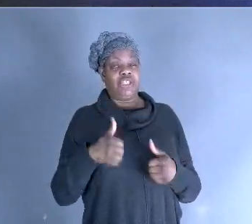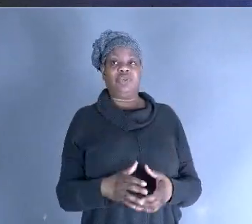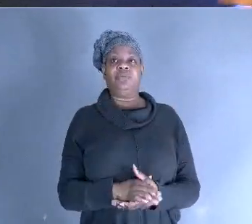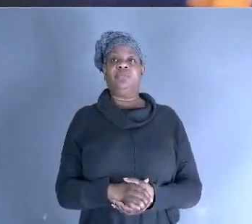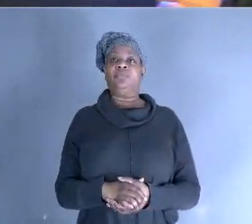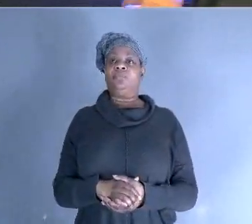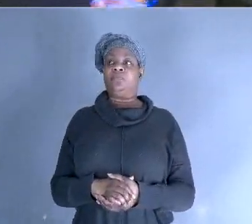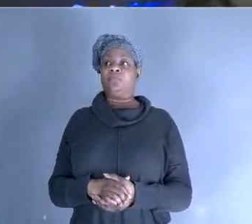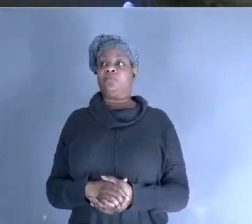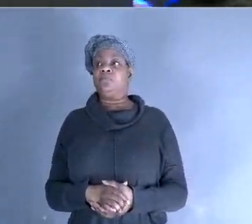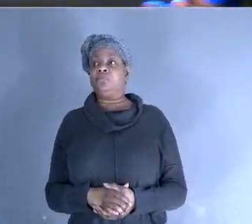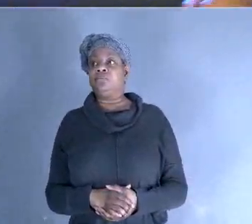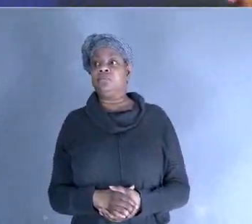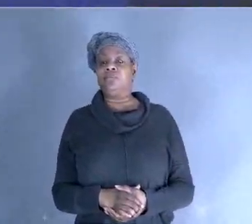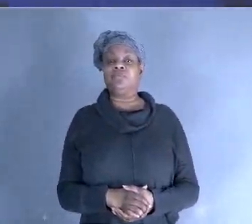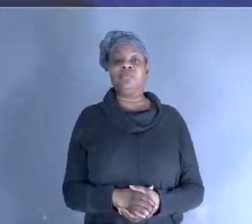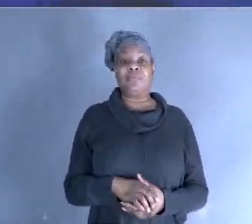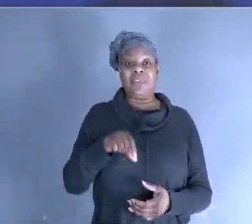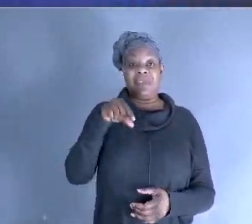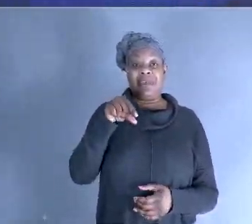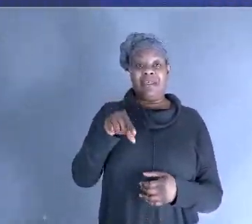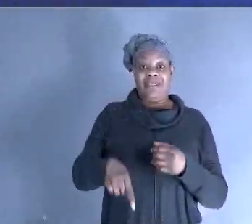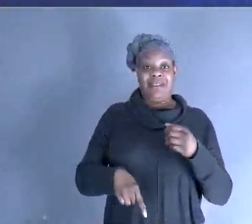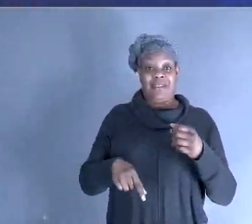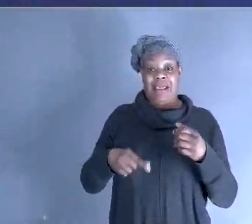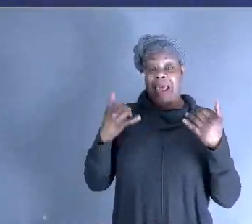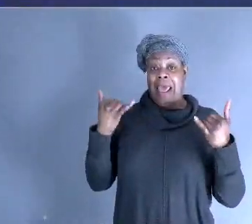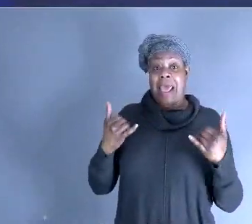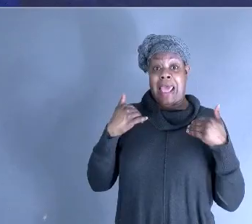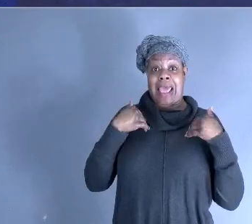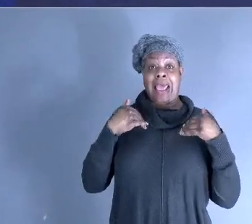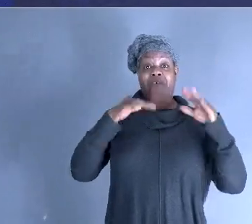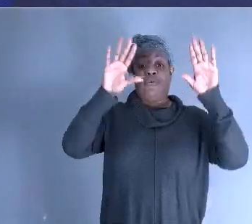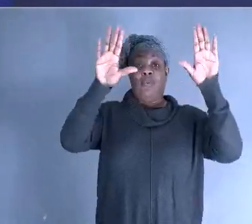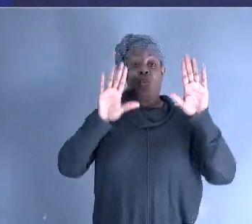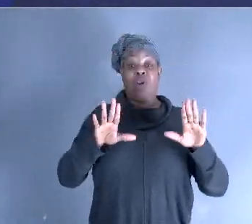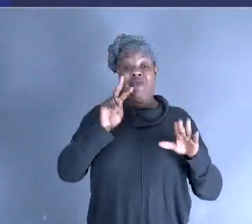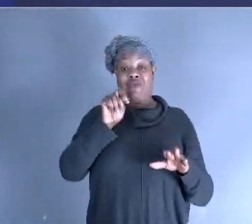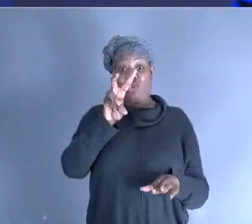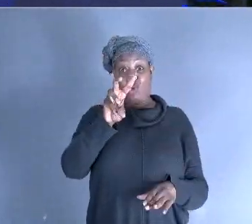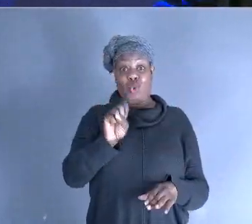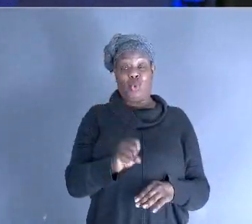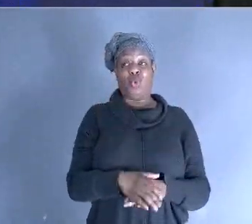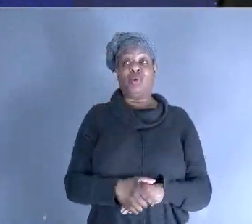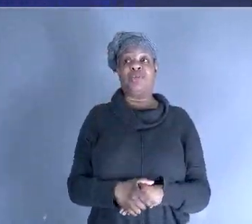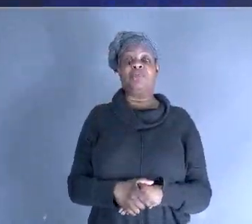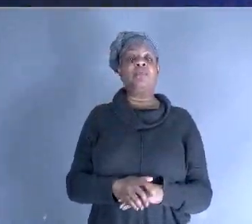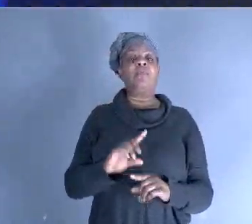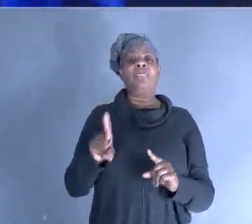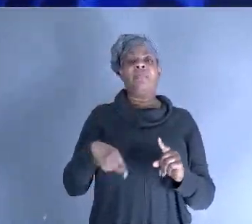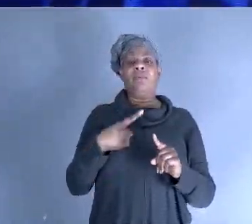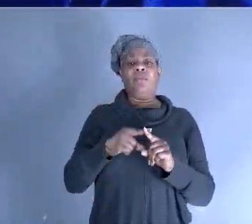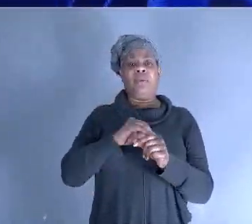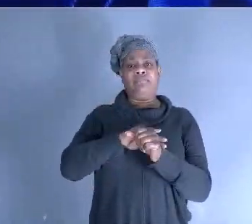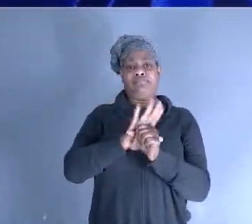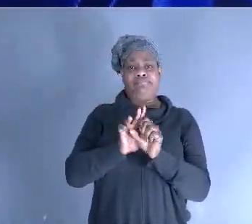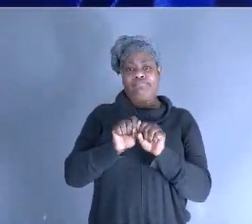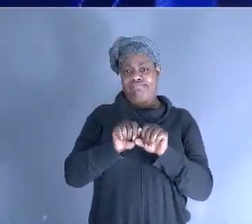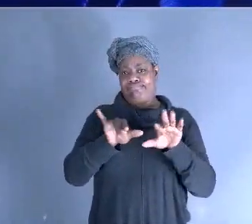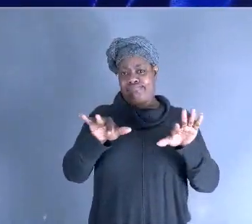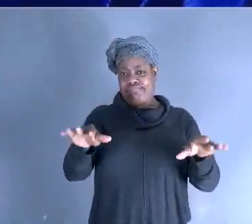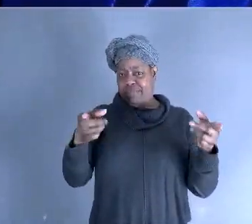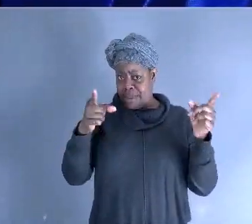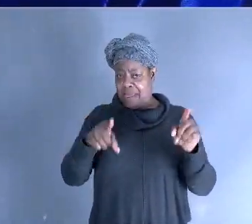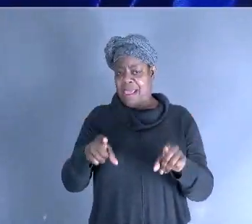I got some incredible news to share with you Jubilee. When the pandemic hit and there were so many